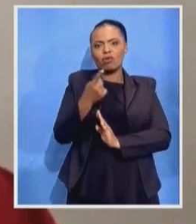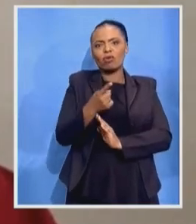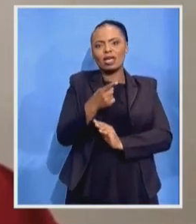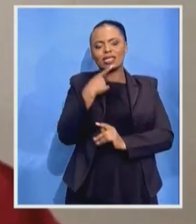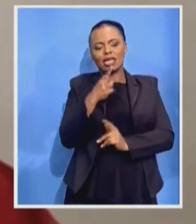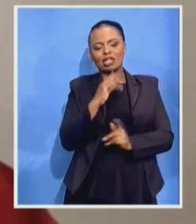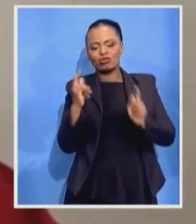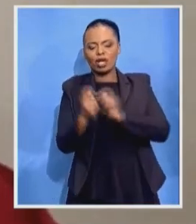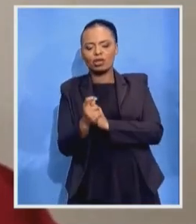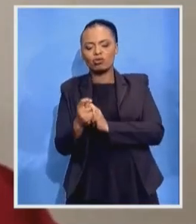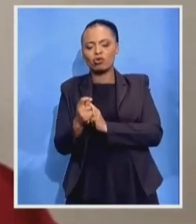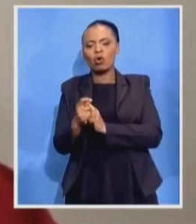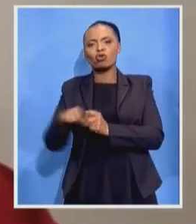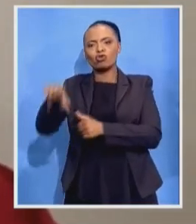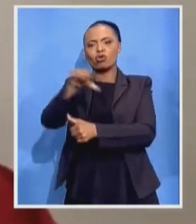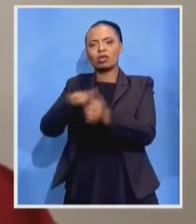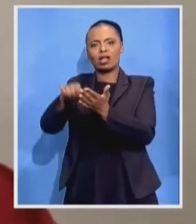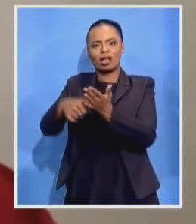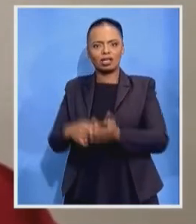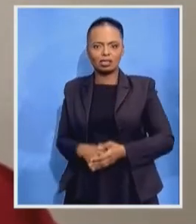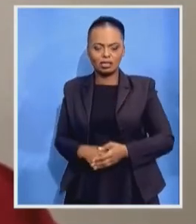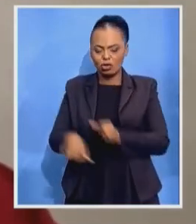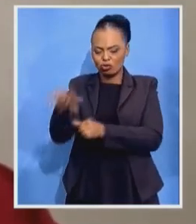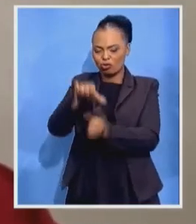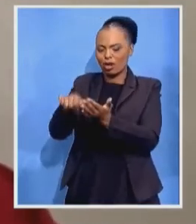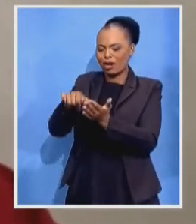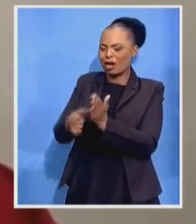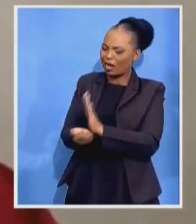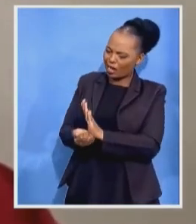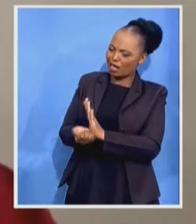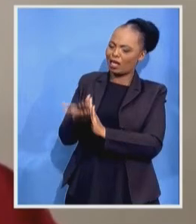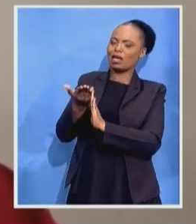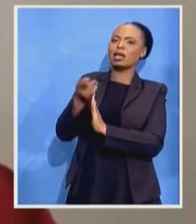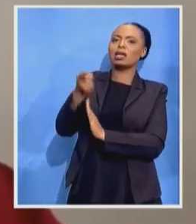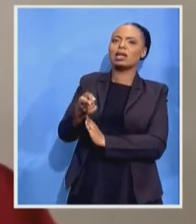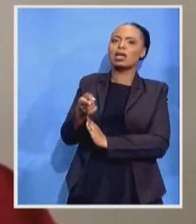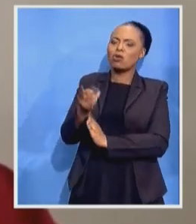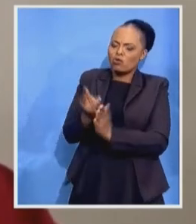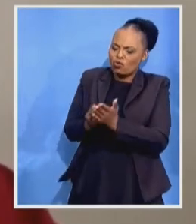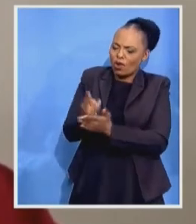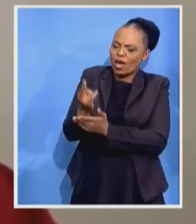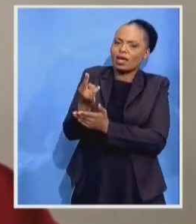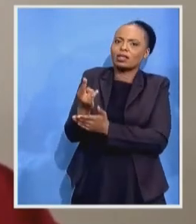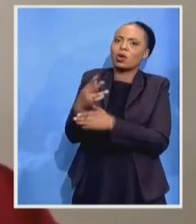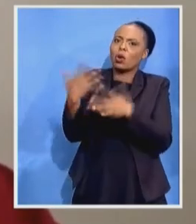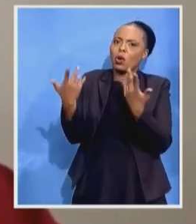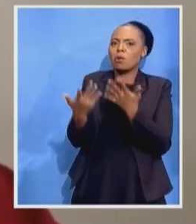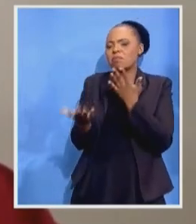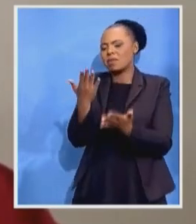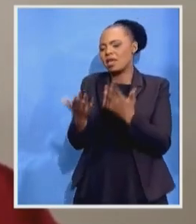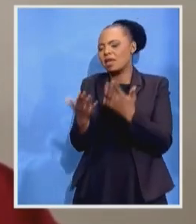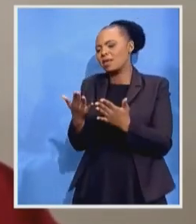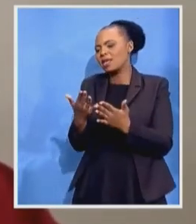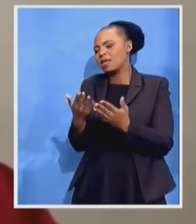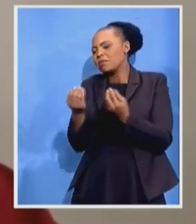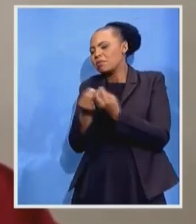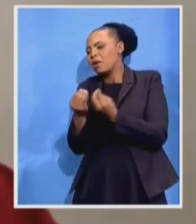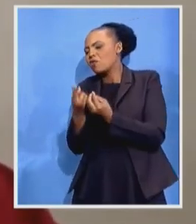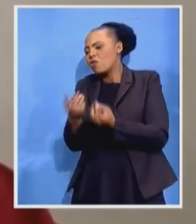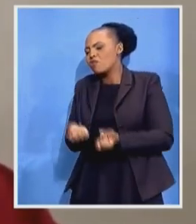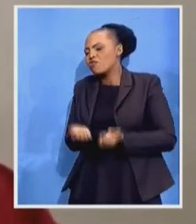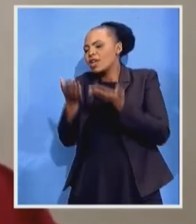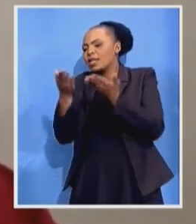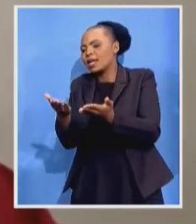wage increases are a right or at least an entitlement based on the rendering of the required labor